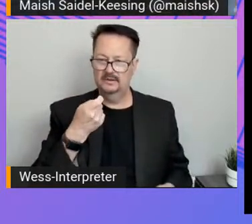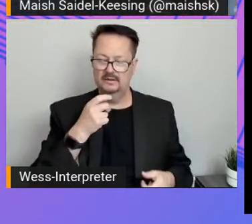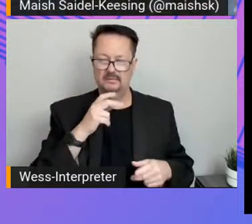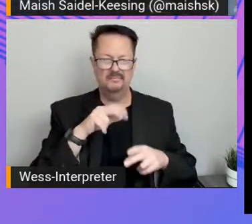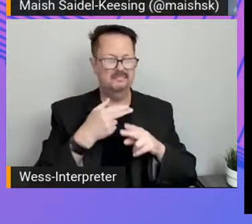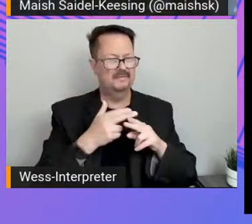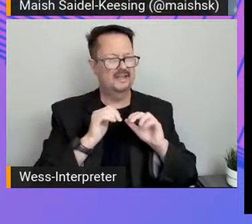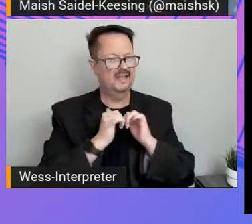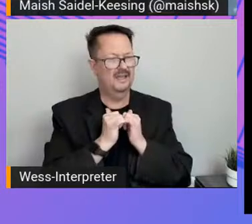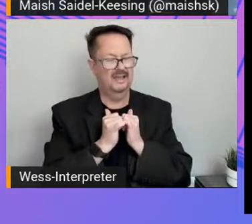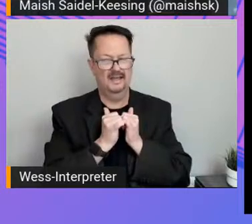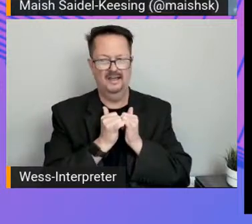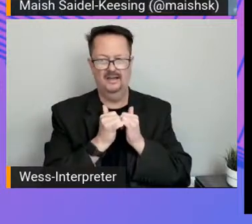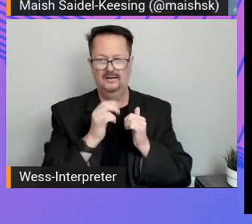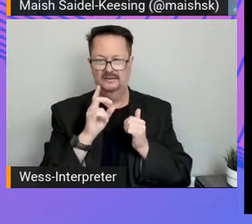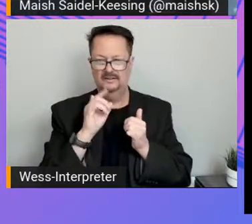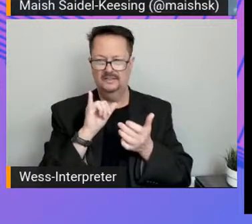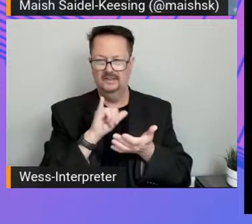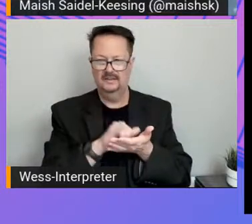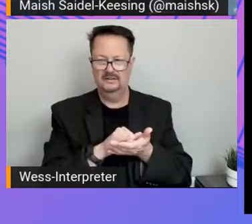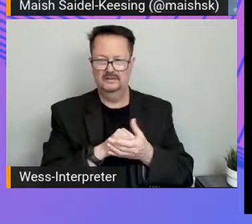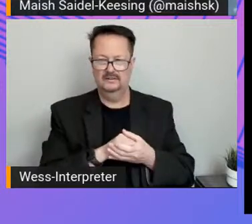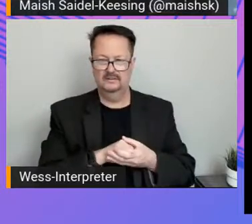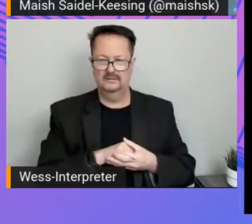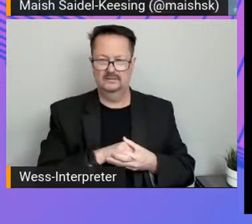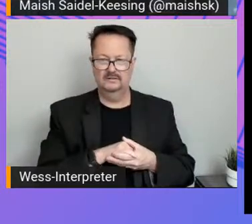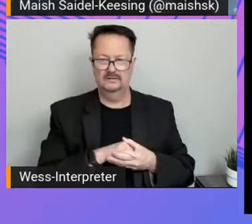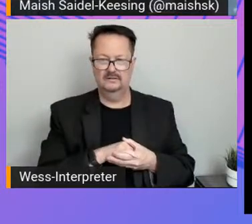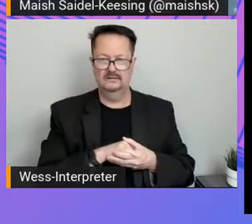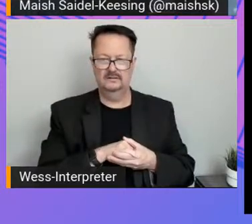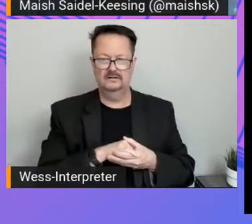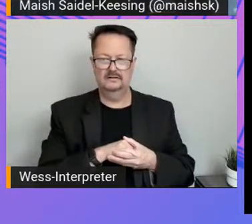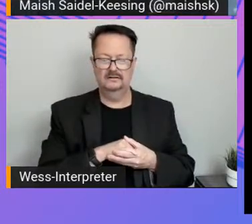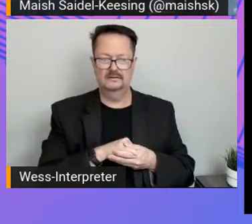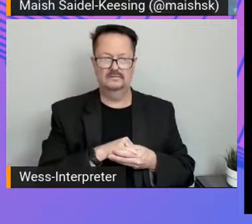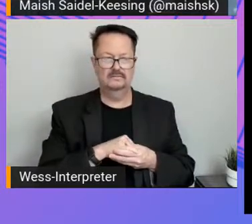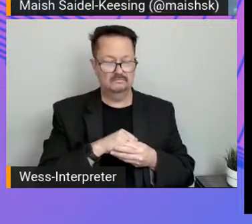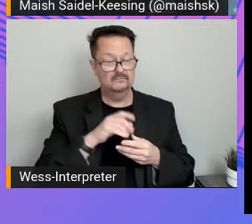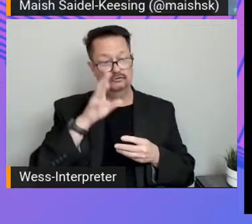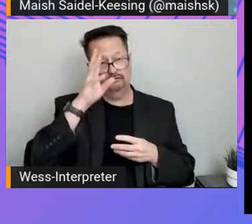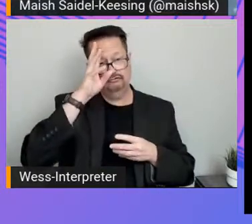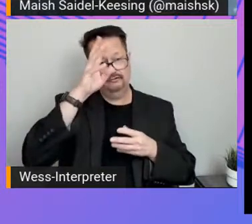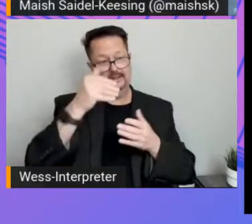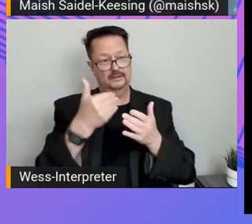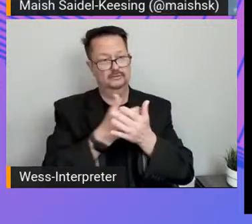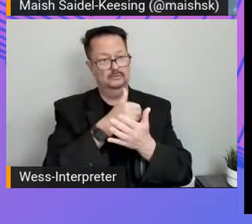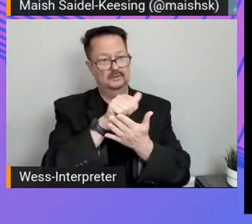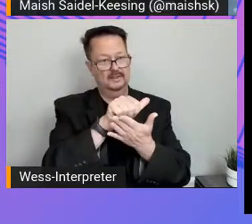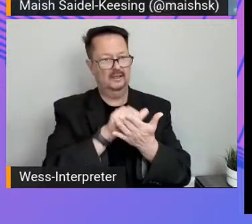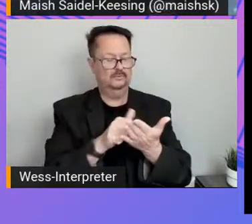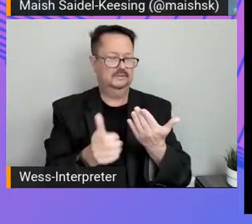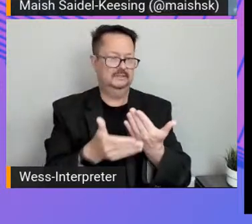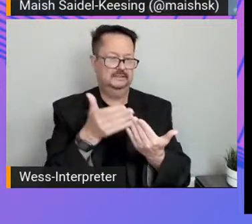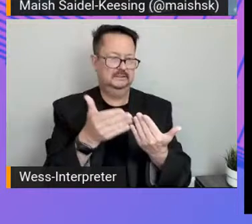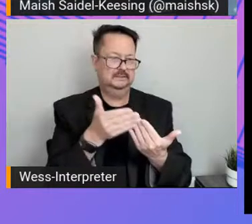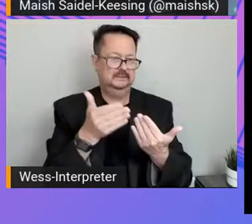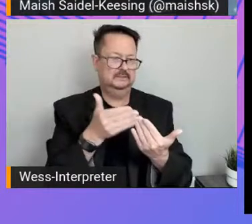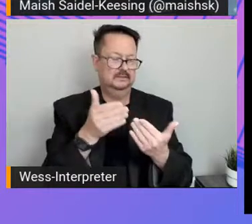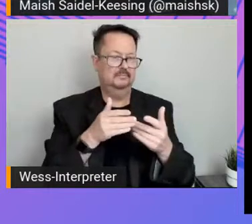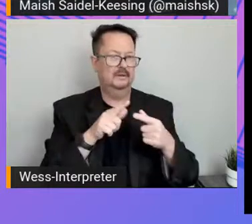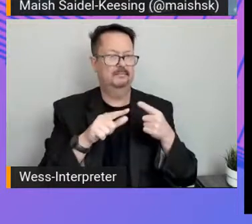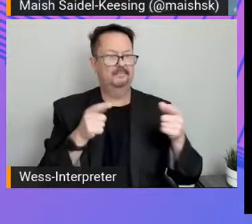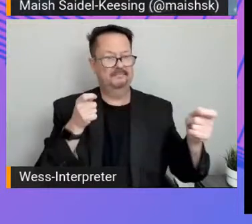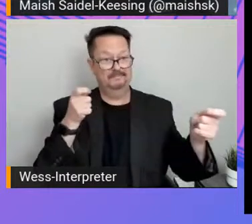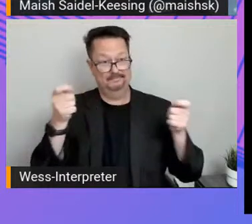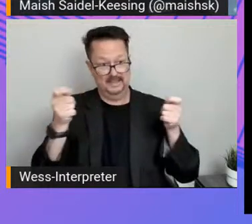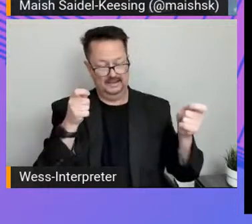this? Yeah, it's one. I mean, creating new accounts was the easy part, but then managing what the devs were doing in those accounts became a little